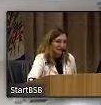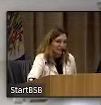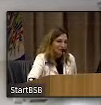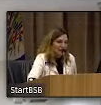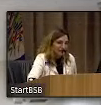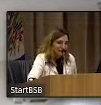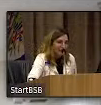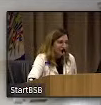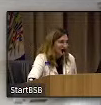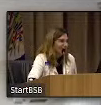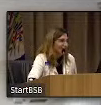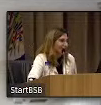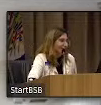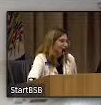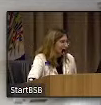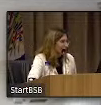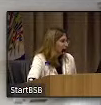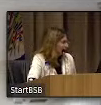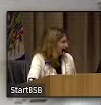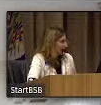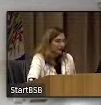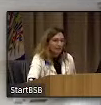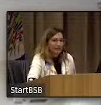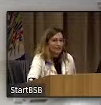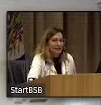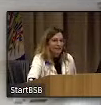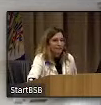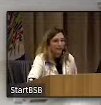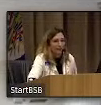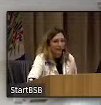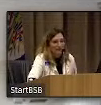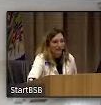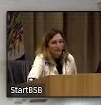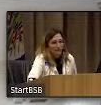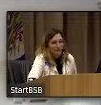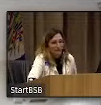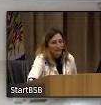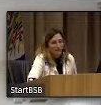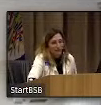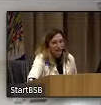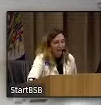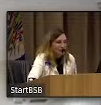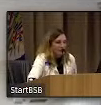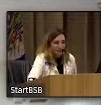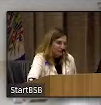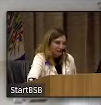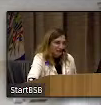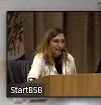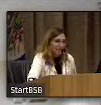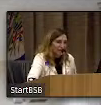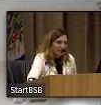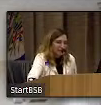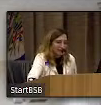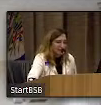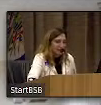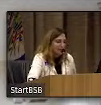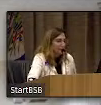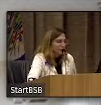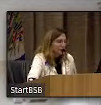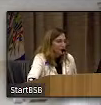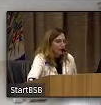beginning, we would have meetings almost daily, but then a little bit later, it started to be less and